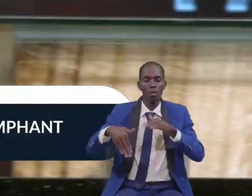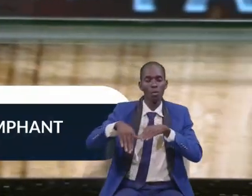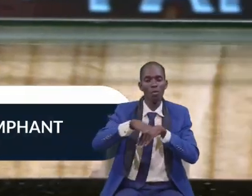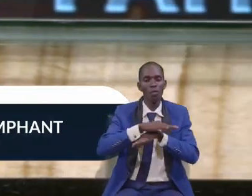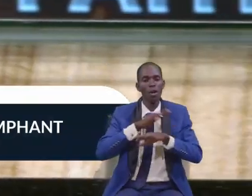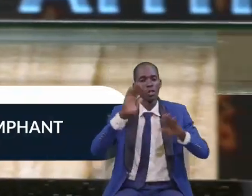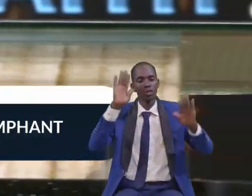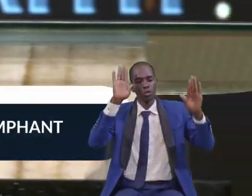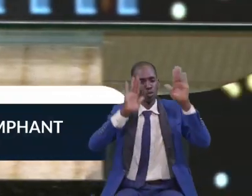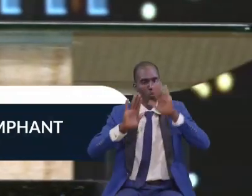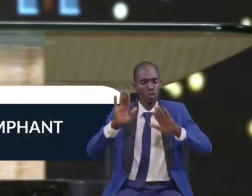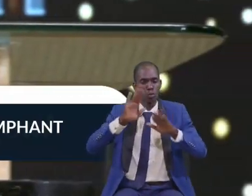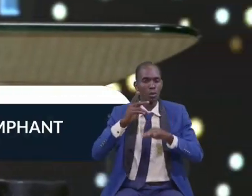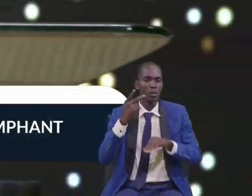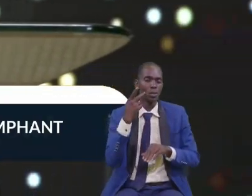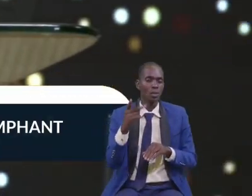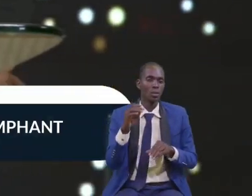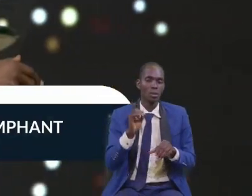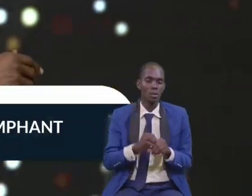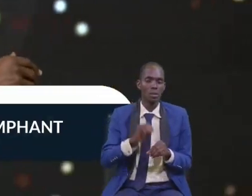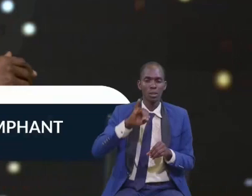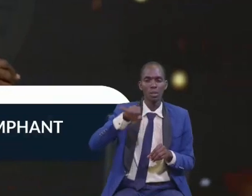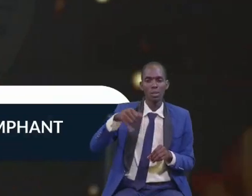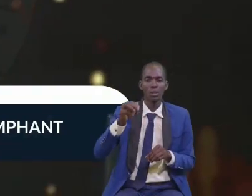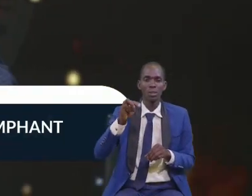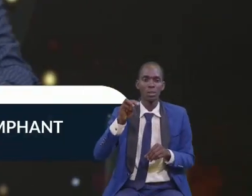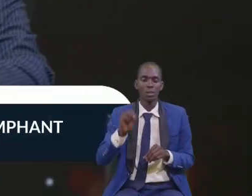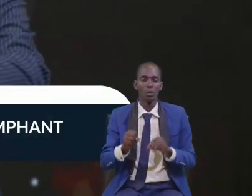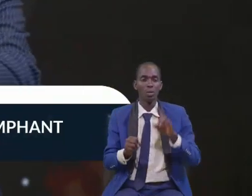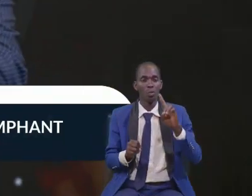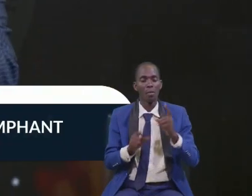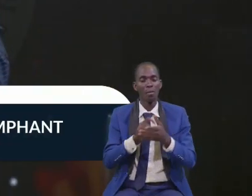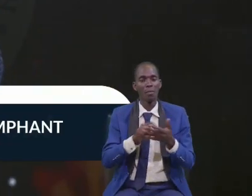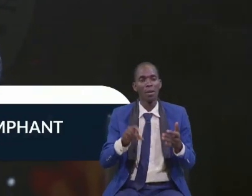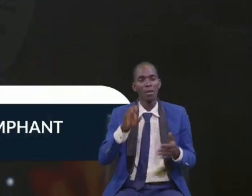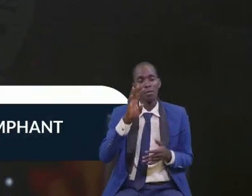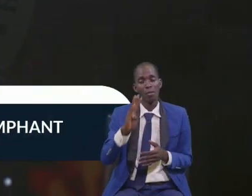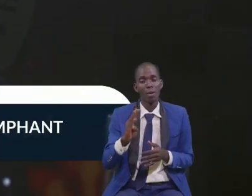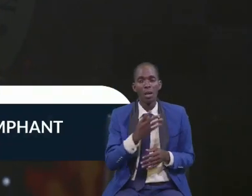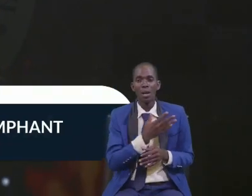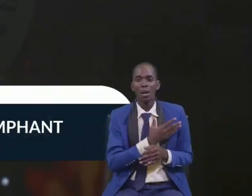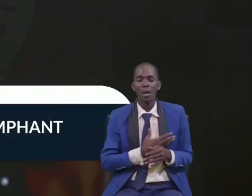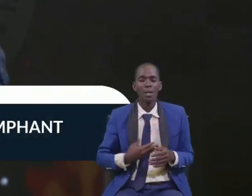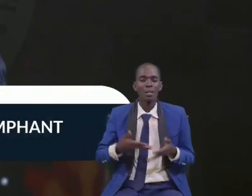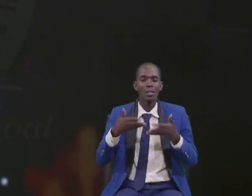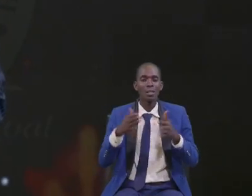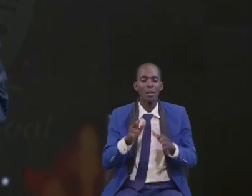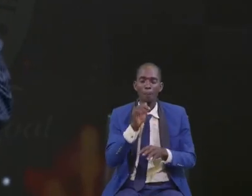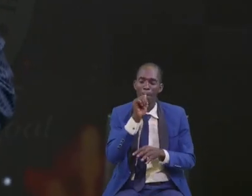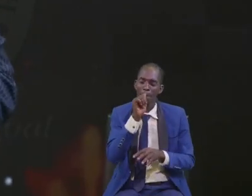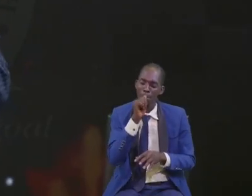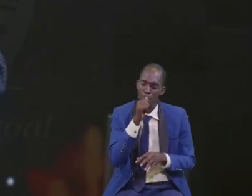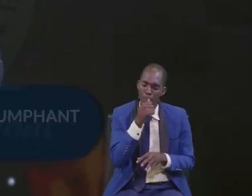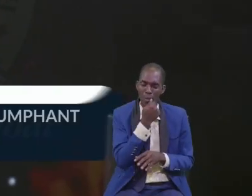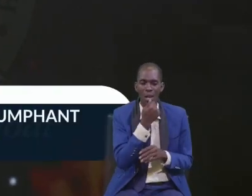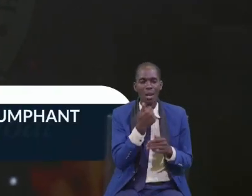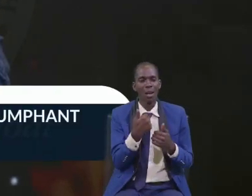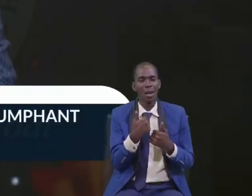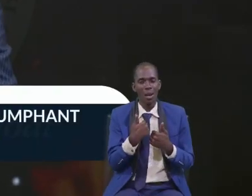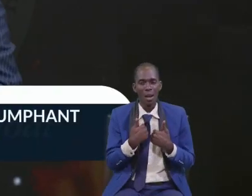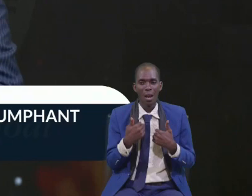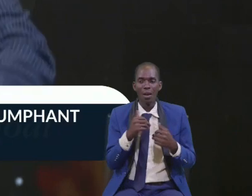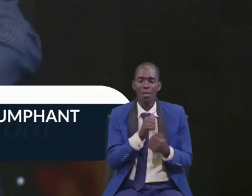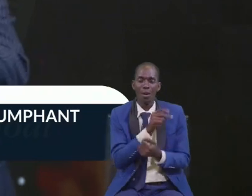In James chapter 1, reading from verse 4, it says, and let patience have her